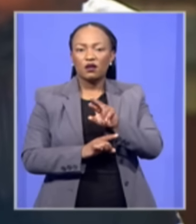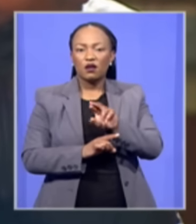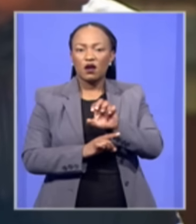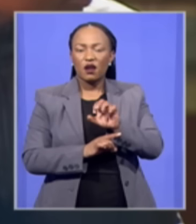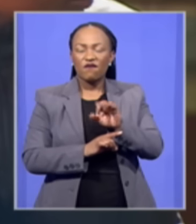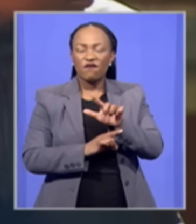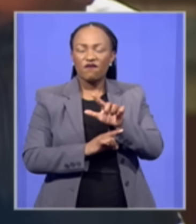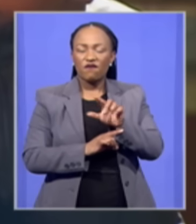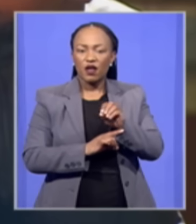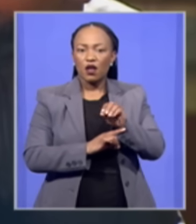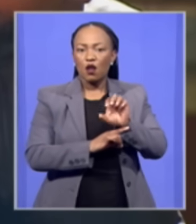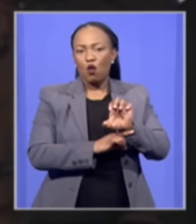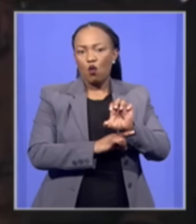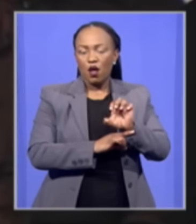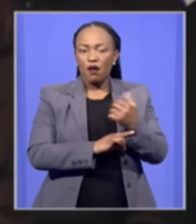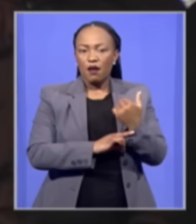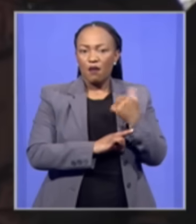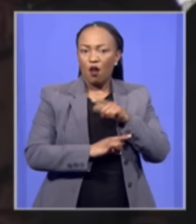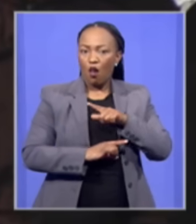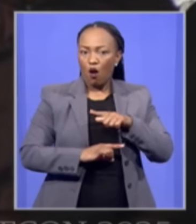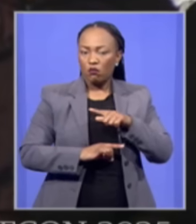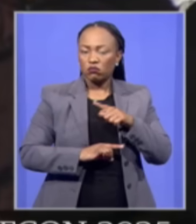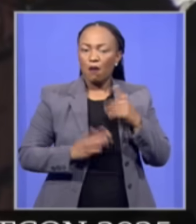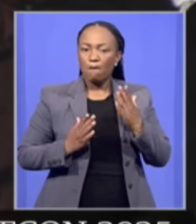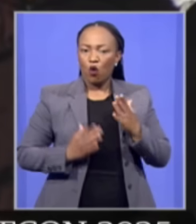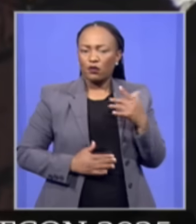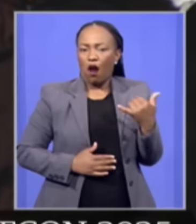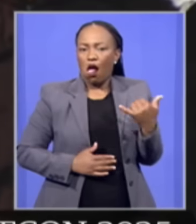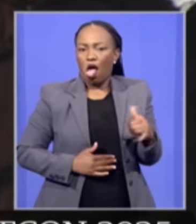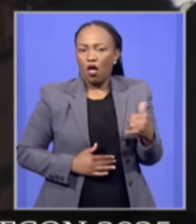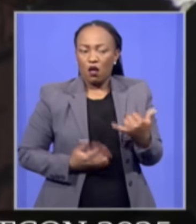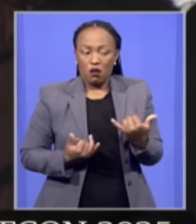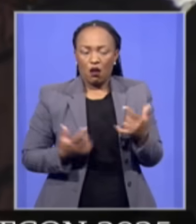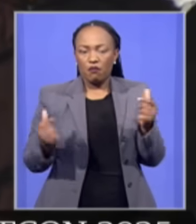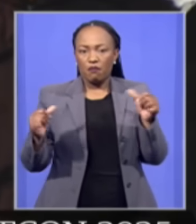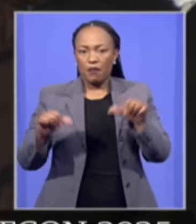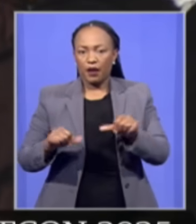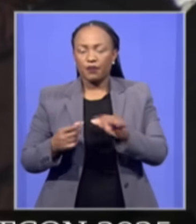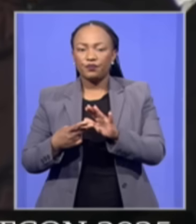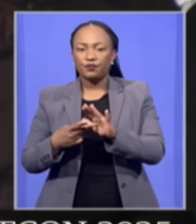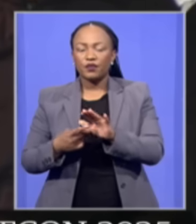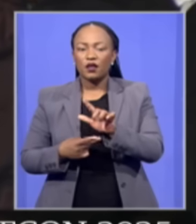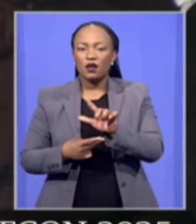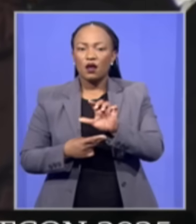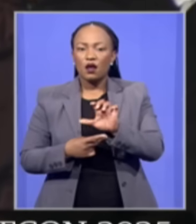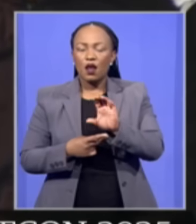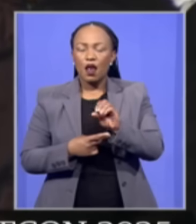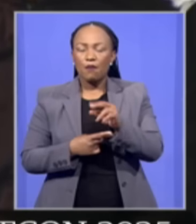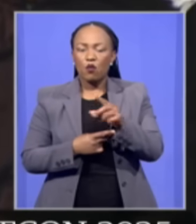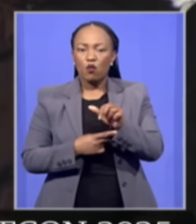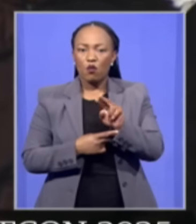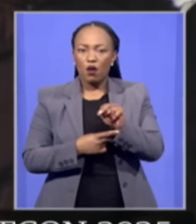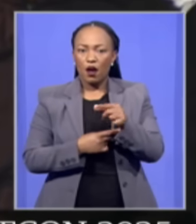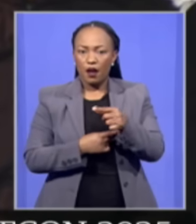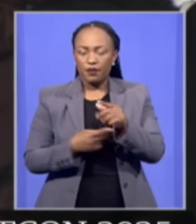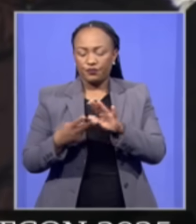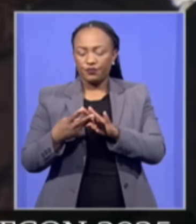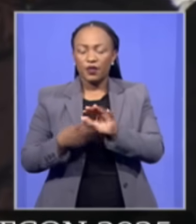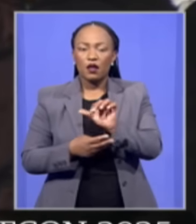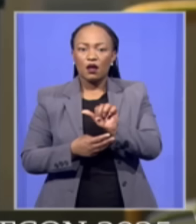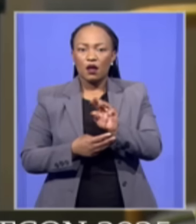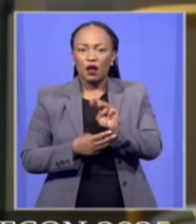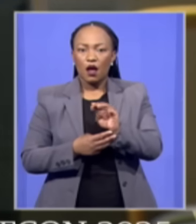morago ga kgobalo ya lebaka le letelele. Jane Lebohang Ramalepe le amogelang Motau e tlo ba bakaptene